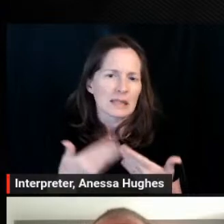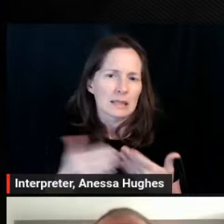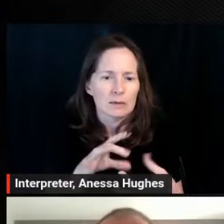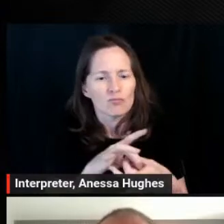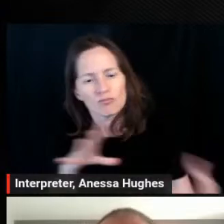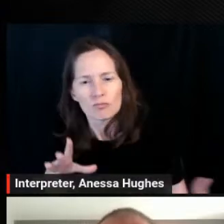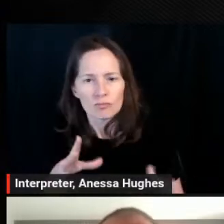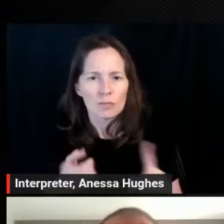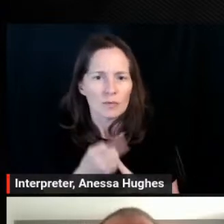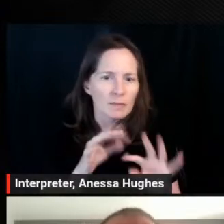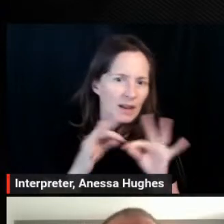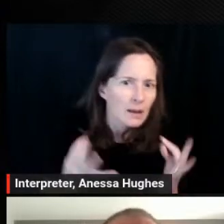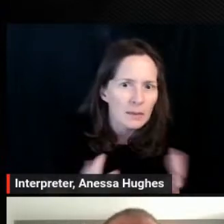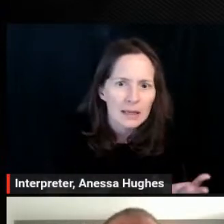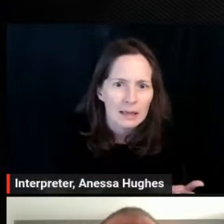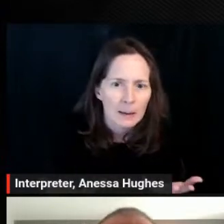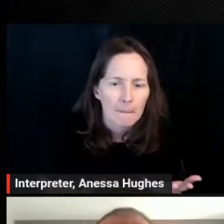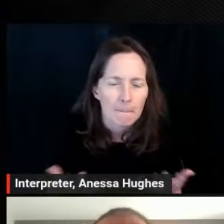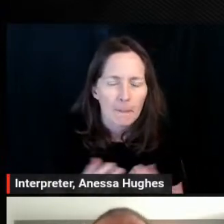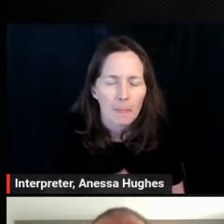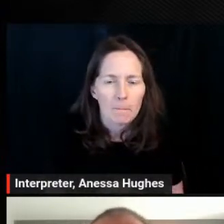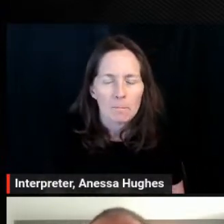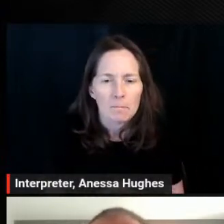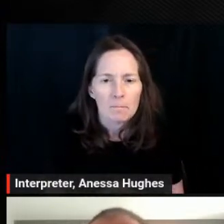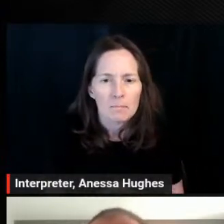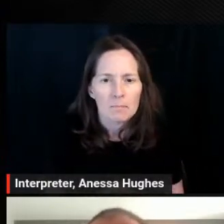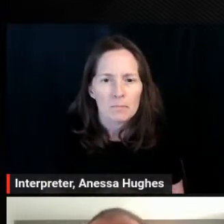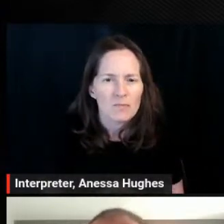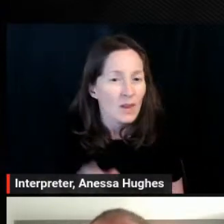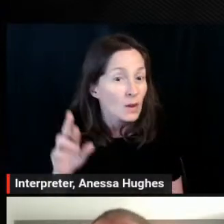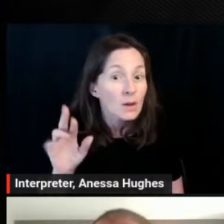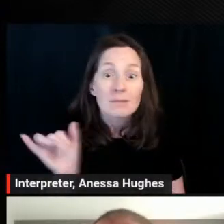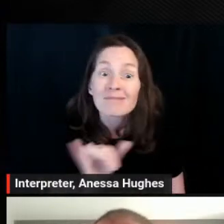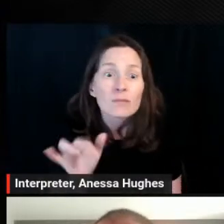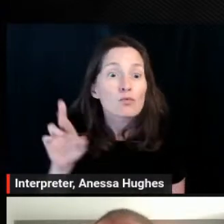few of their captives traveled by ship to New Orleans either.